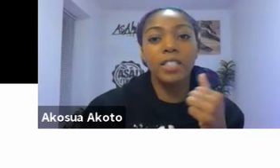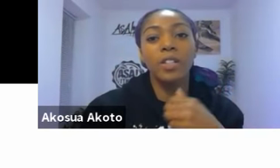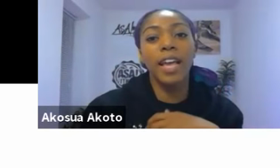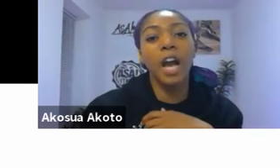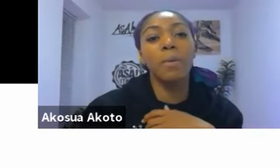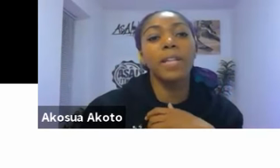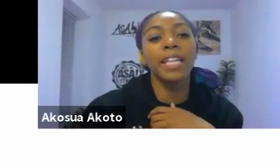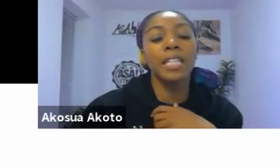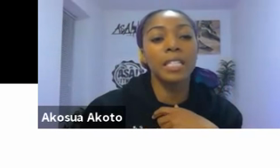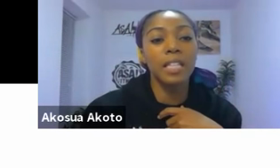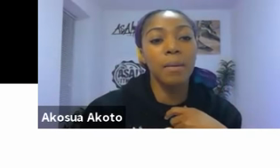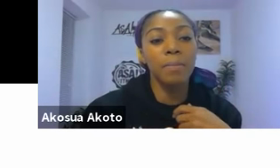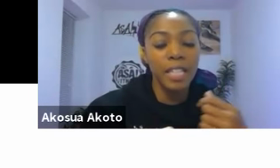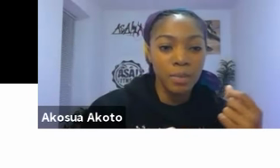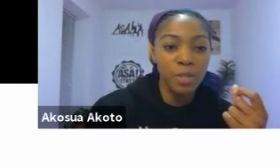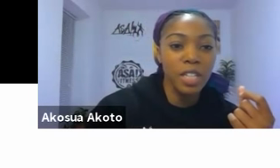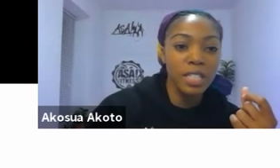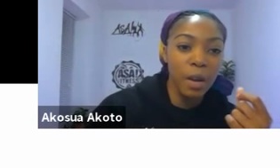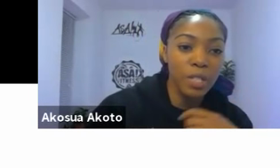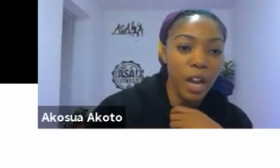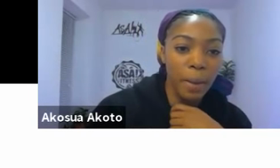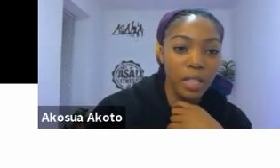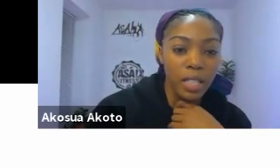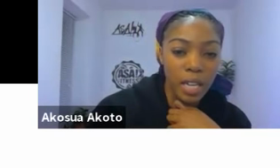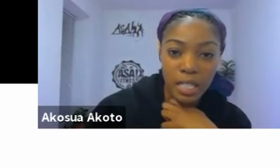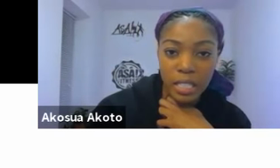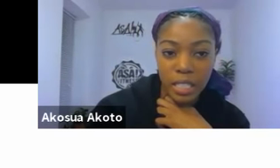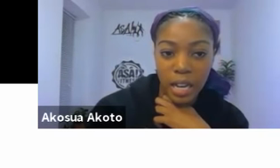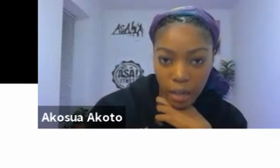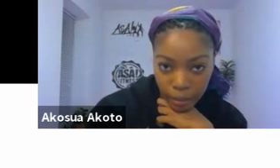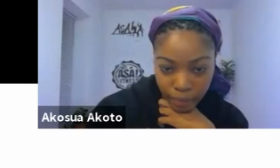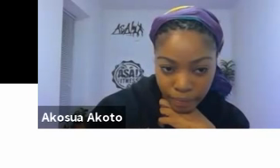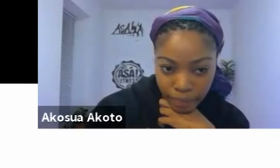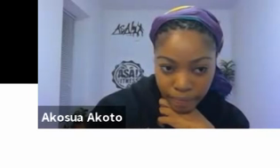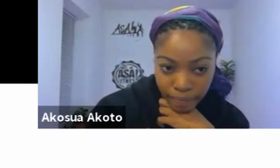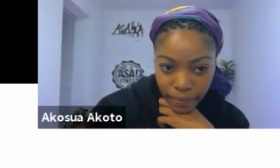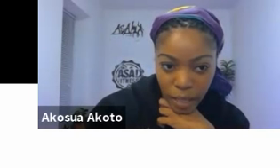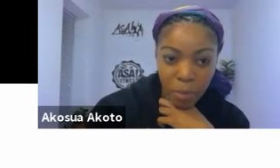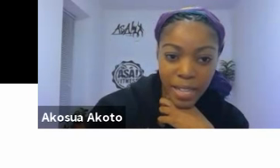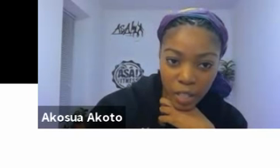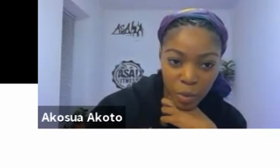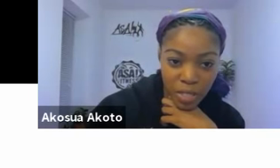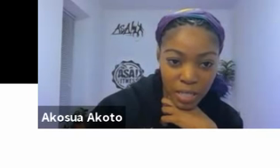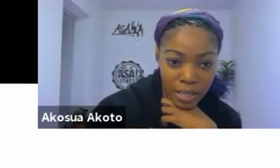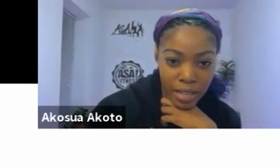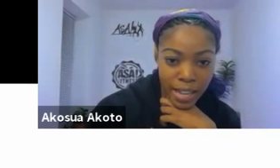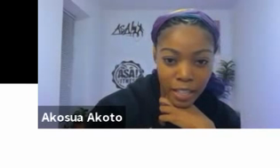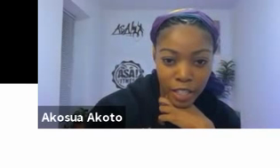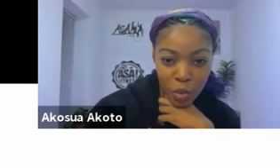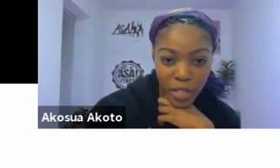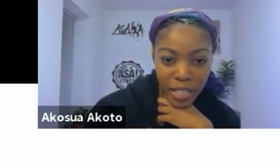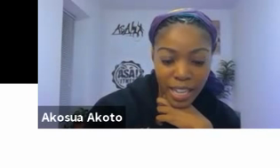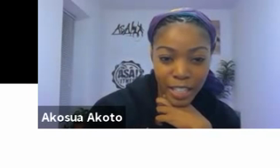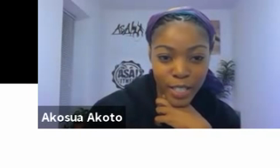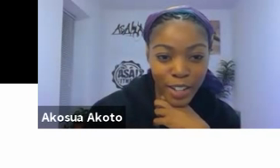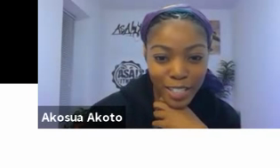All right, so now I'm gonna play this music because now we're talking about the youngins. I'm gonna play this music because then this